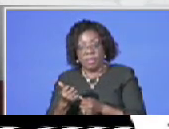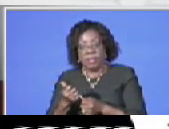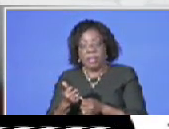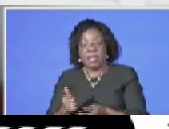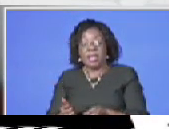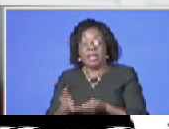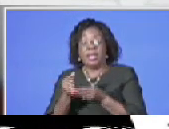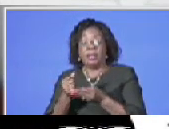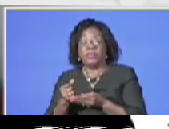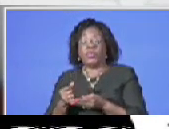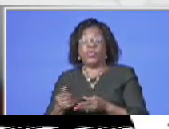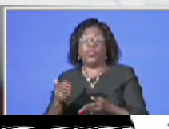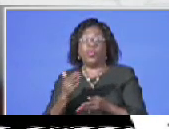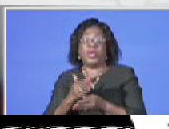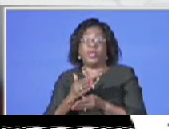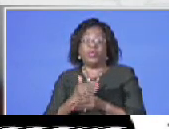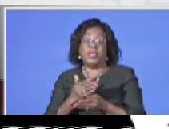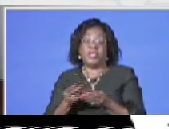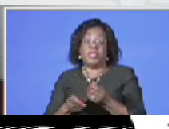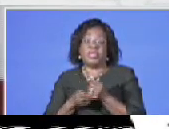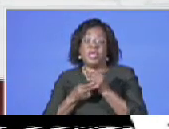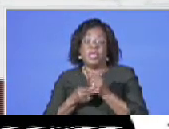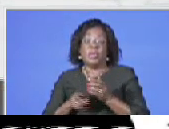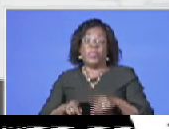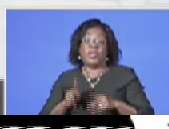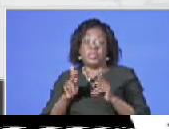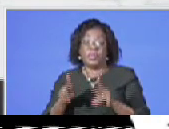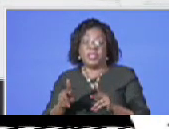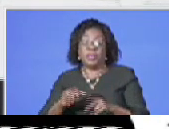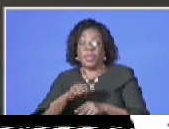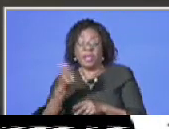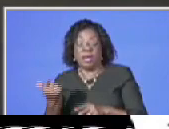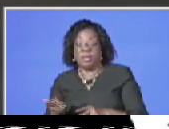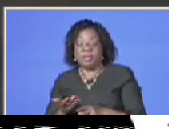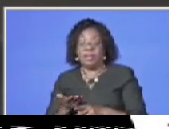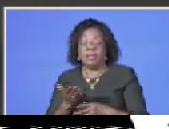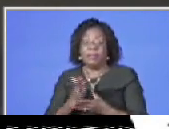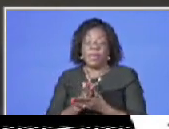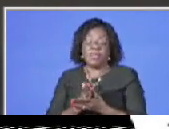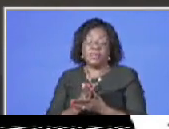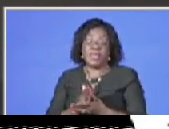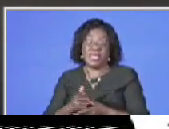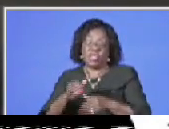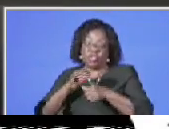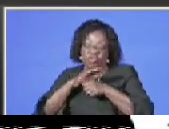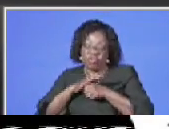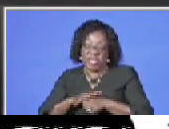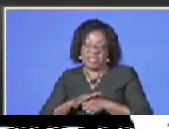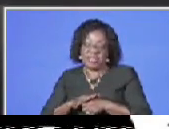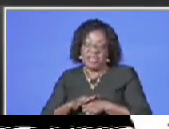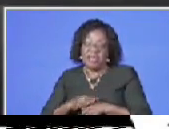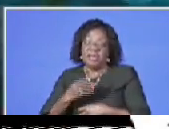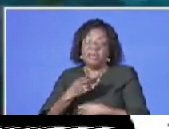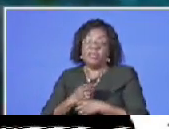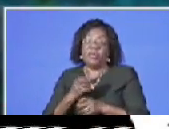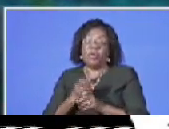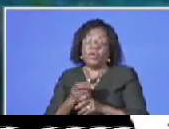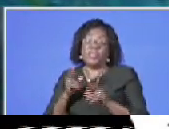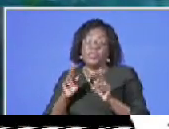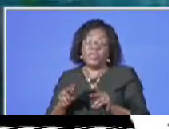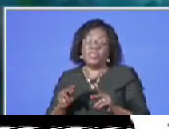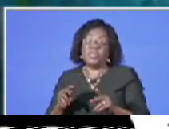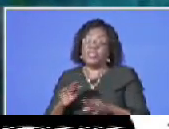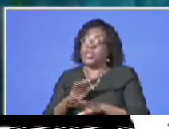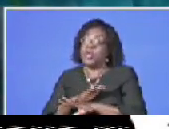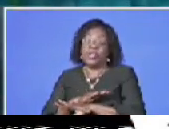help to increase the possibilities. But other factors such as stress, mood disturbances, things of that